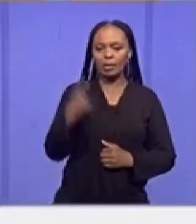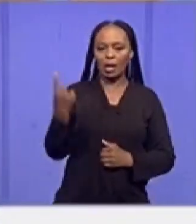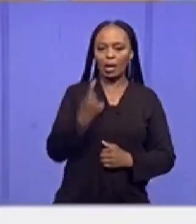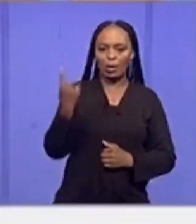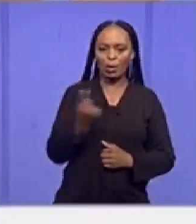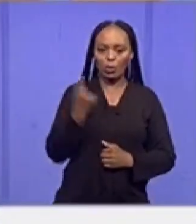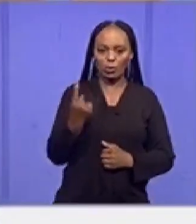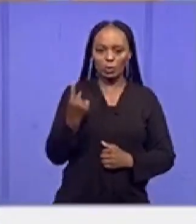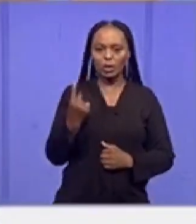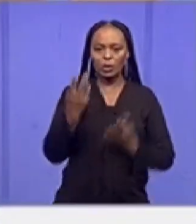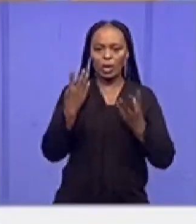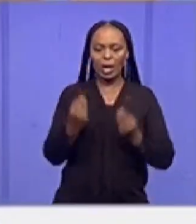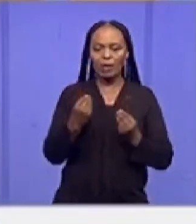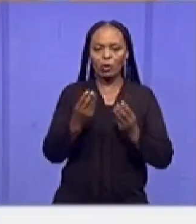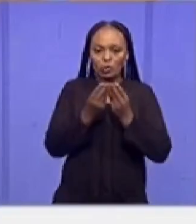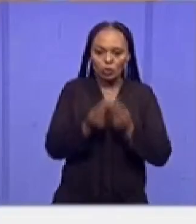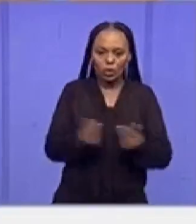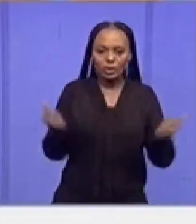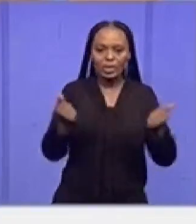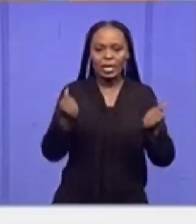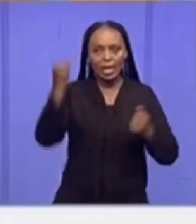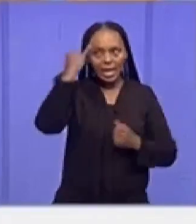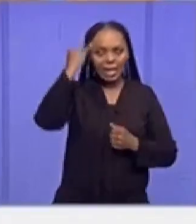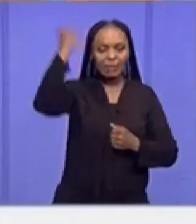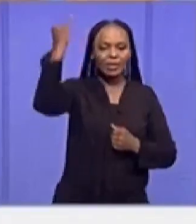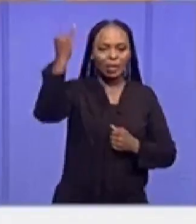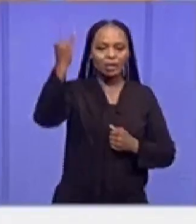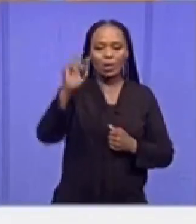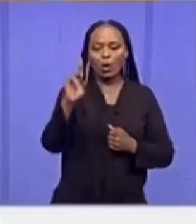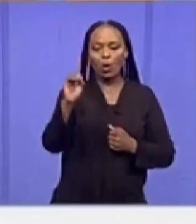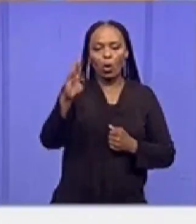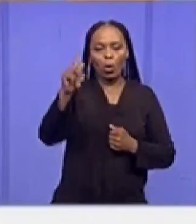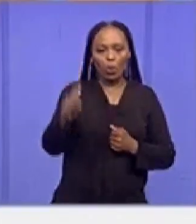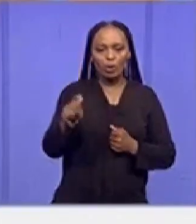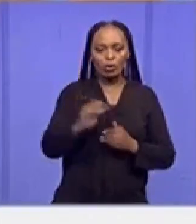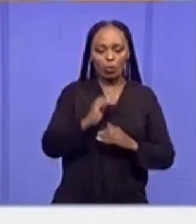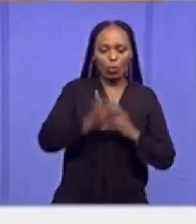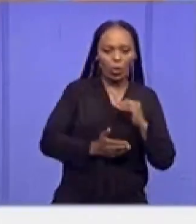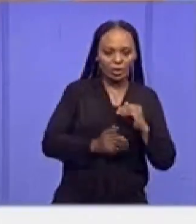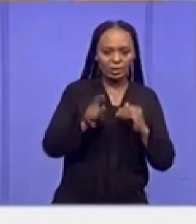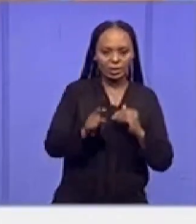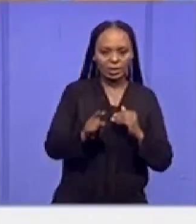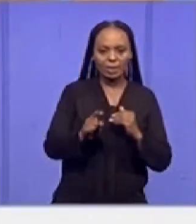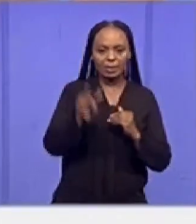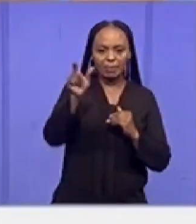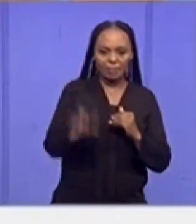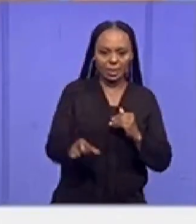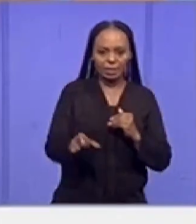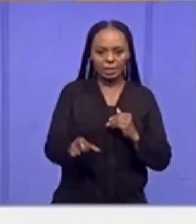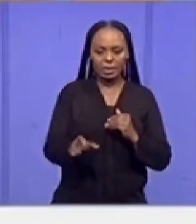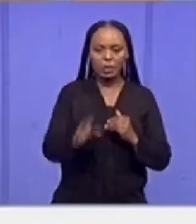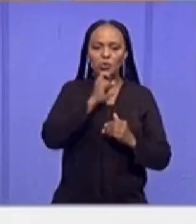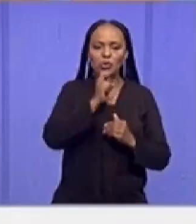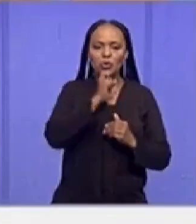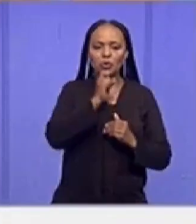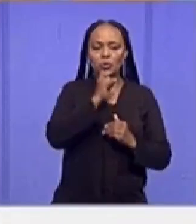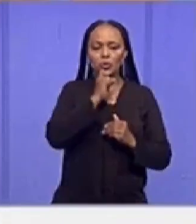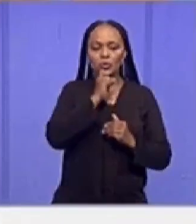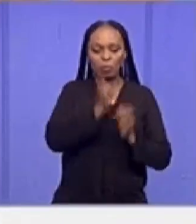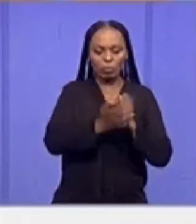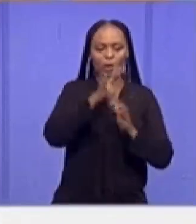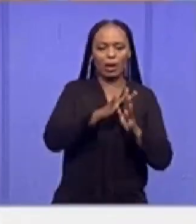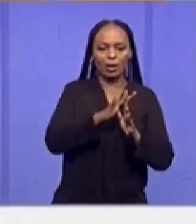to create a solution, we have invented a robot that will detect a fall and then go to the person with proximity.